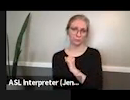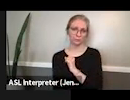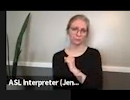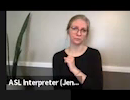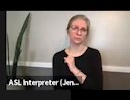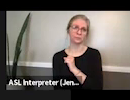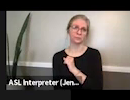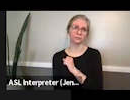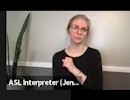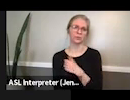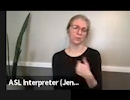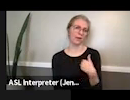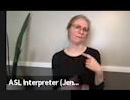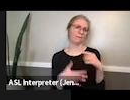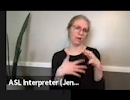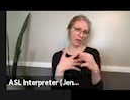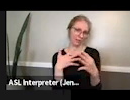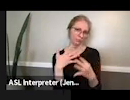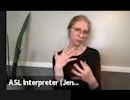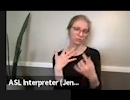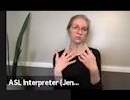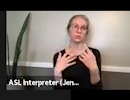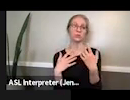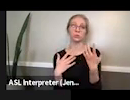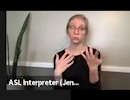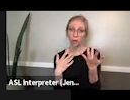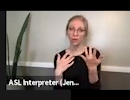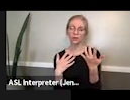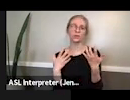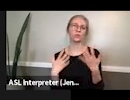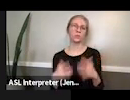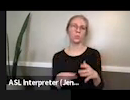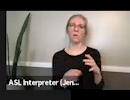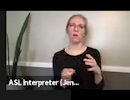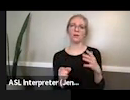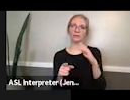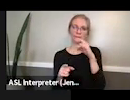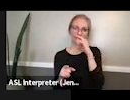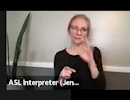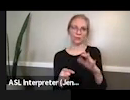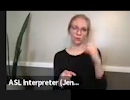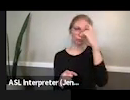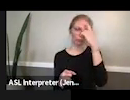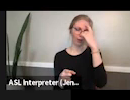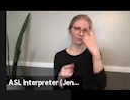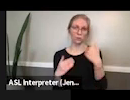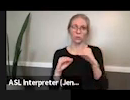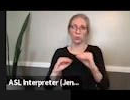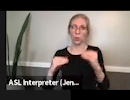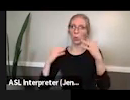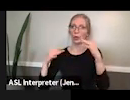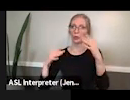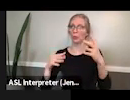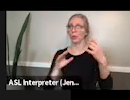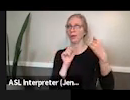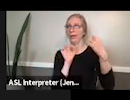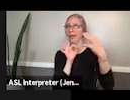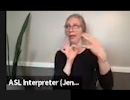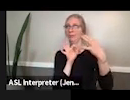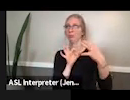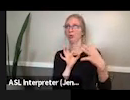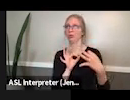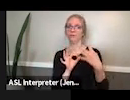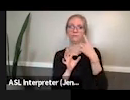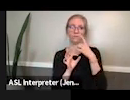these options so kids' brains aren't starved of that auditory input for an extended period of